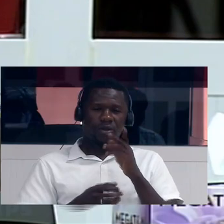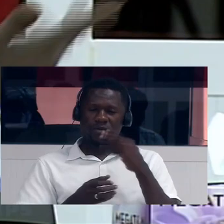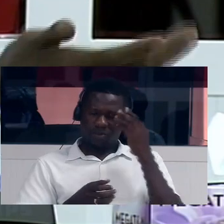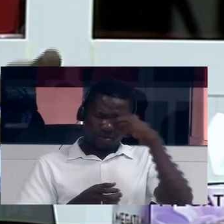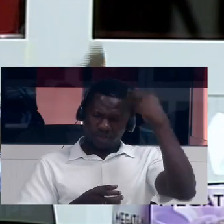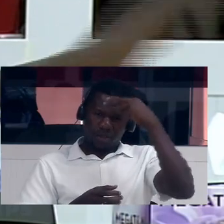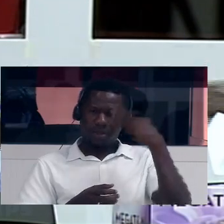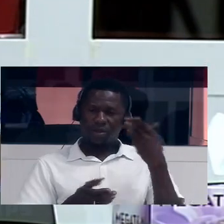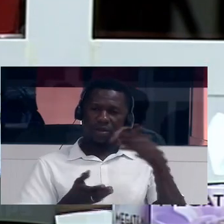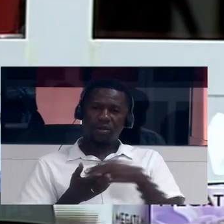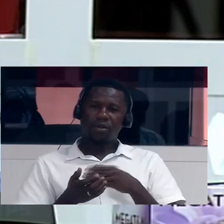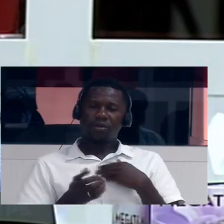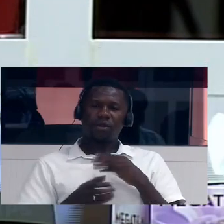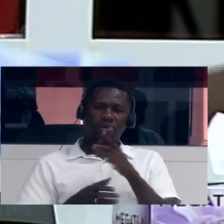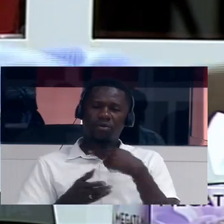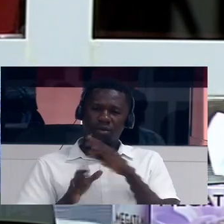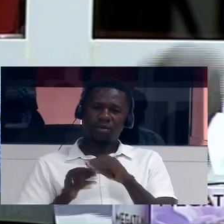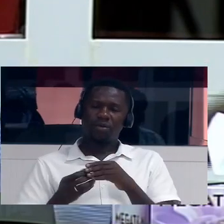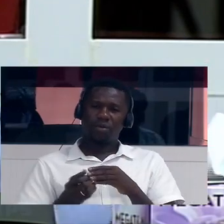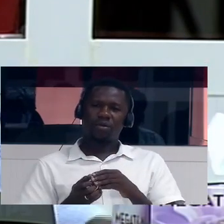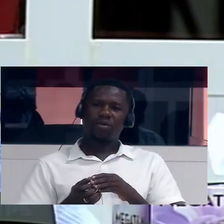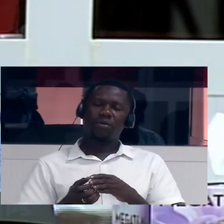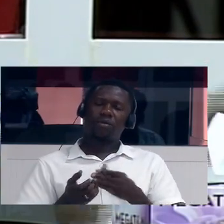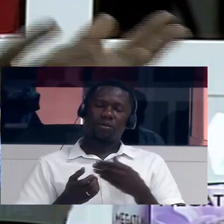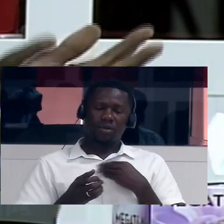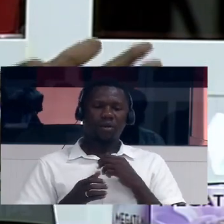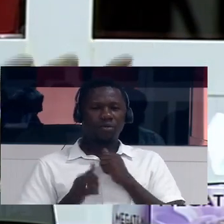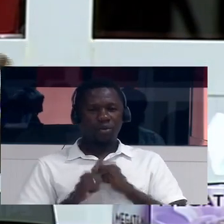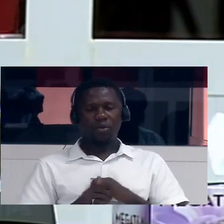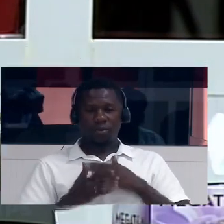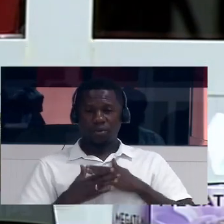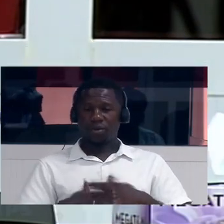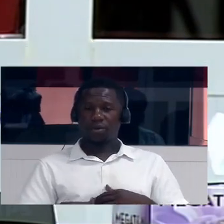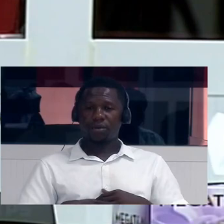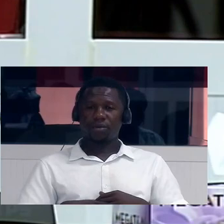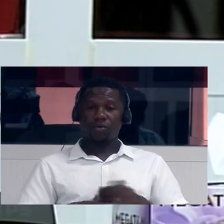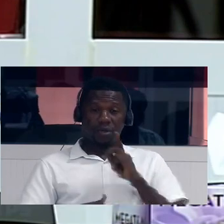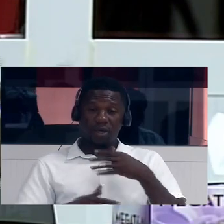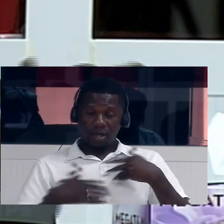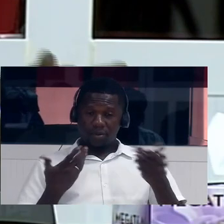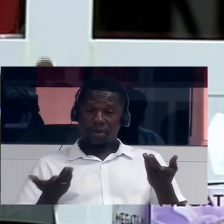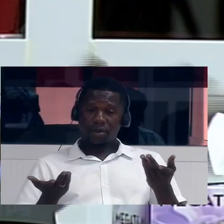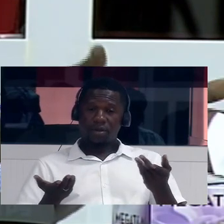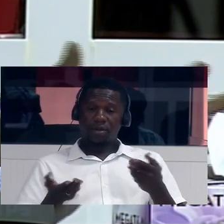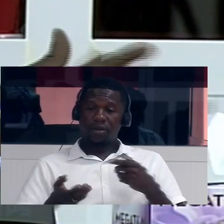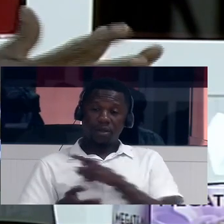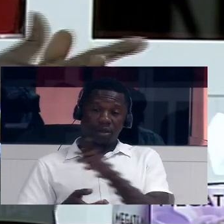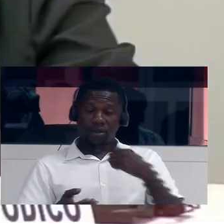time somebody is angry, you cool them down." I said, "Yes, I'm supposed to cool you down." Was that pleasant? And these are the